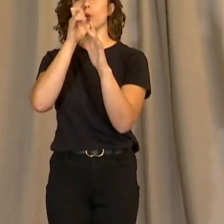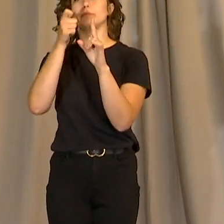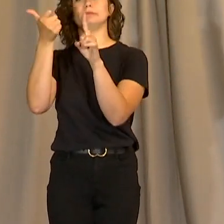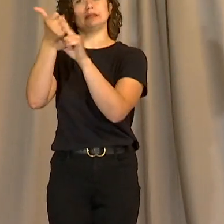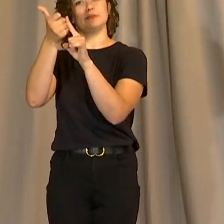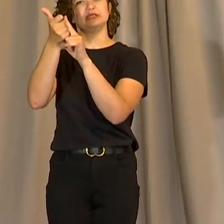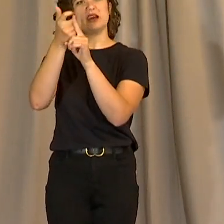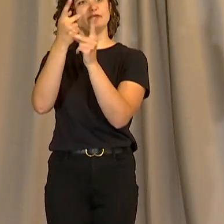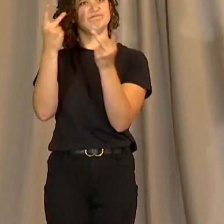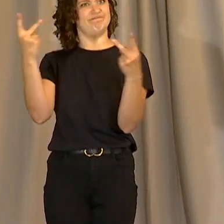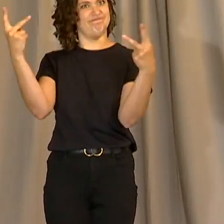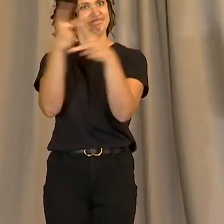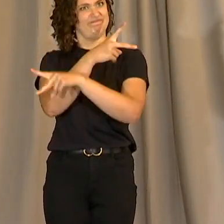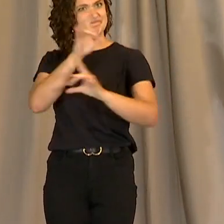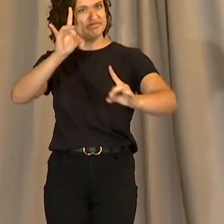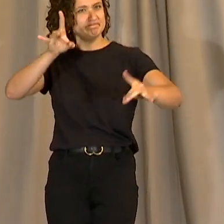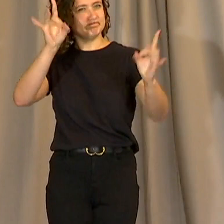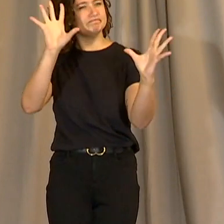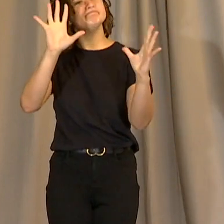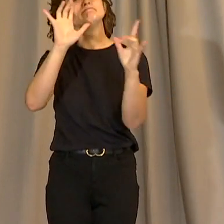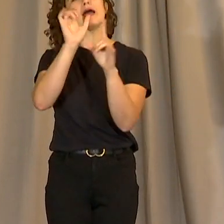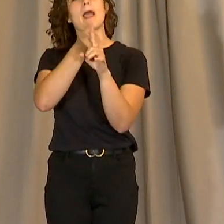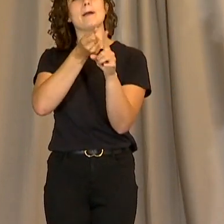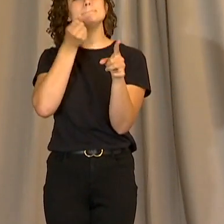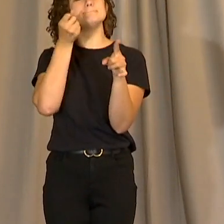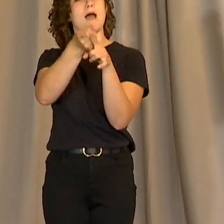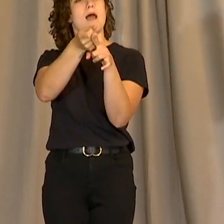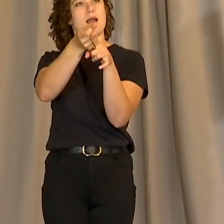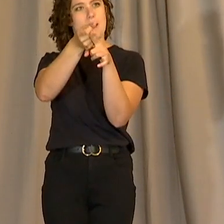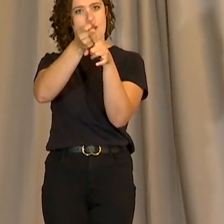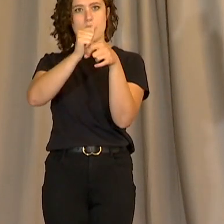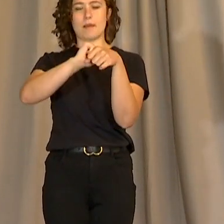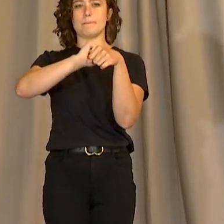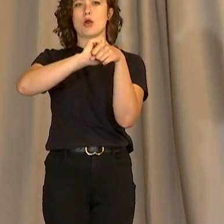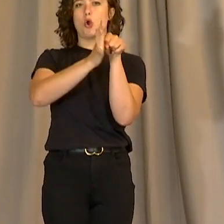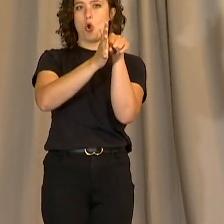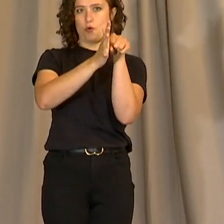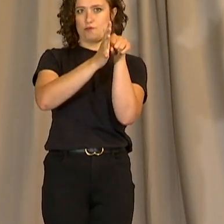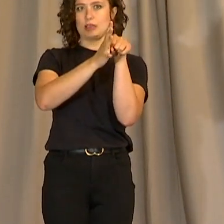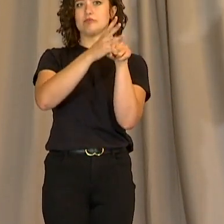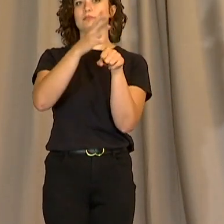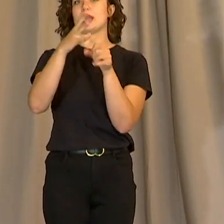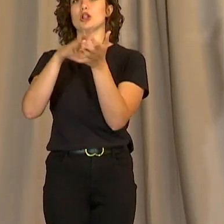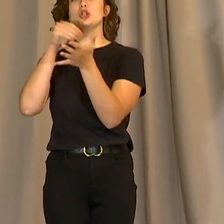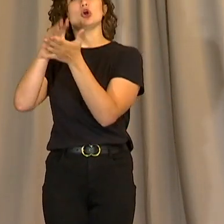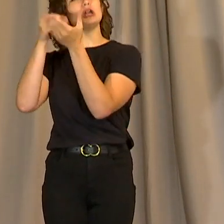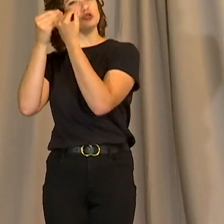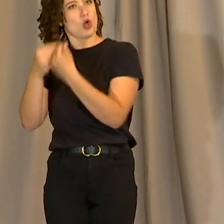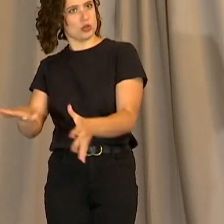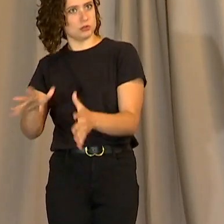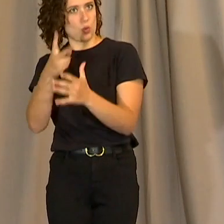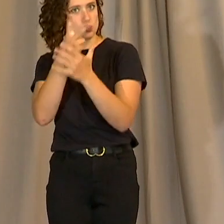disproportionately impacted by COVID-19 and learning loss?